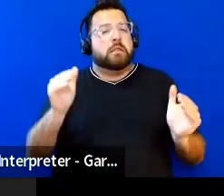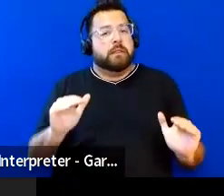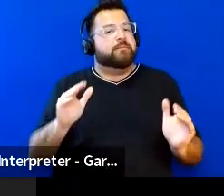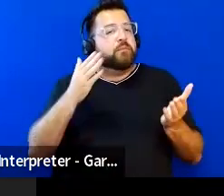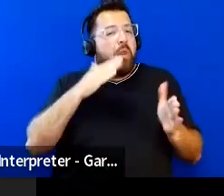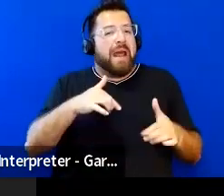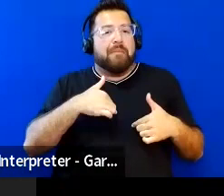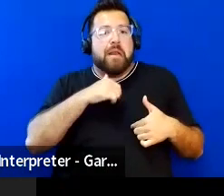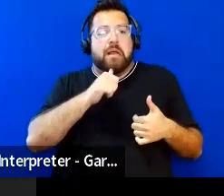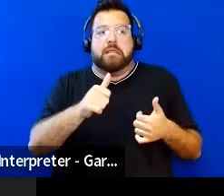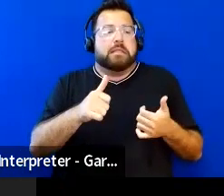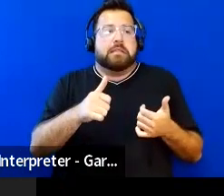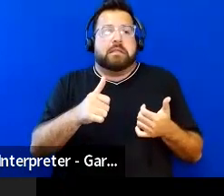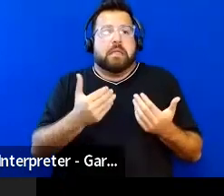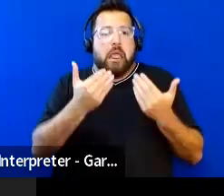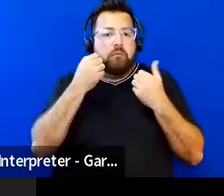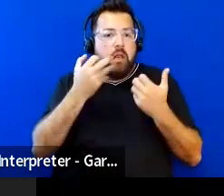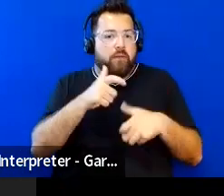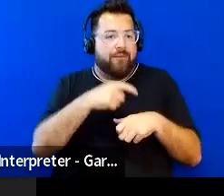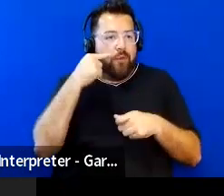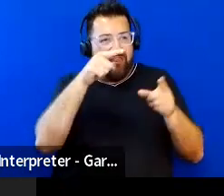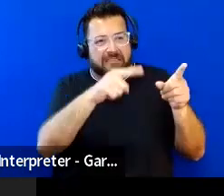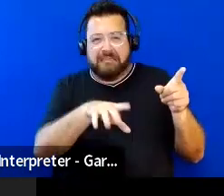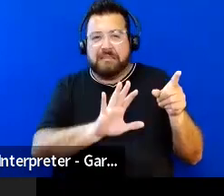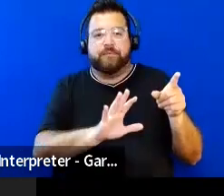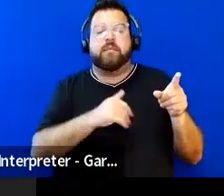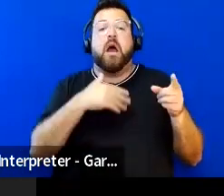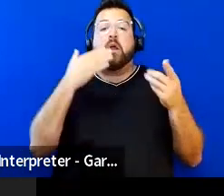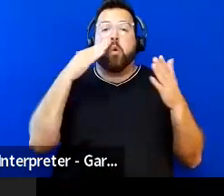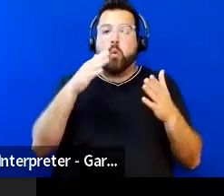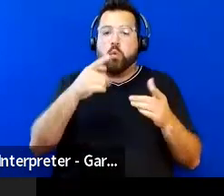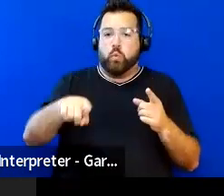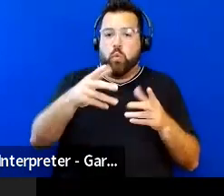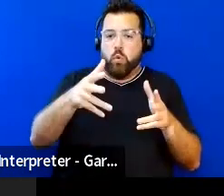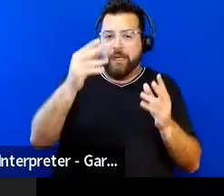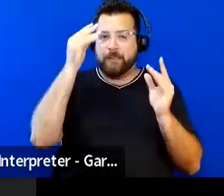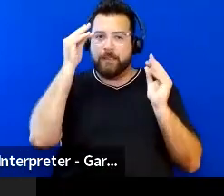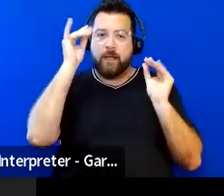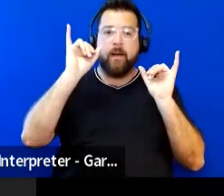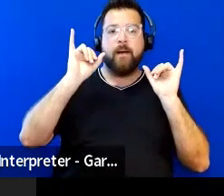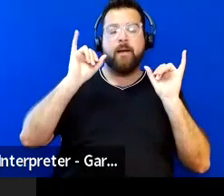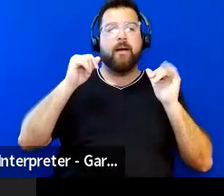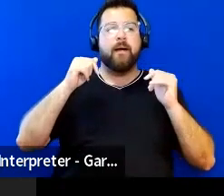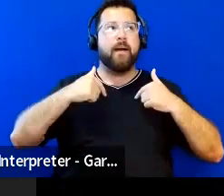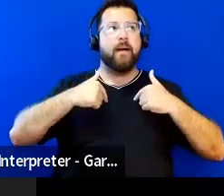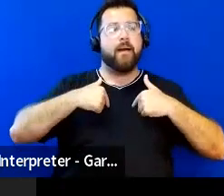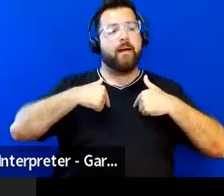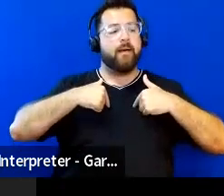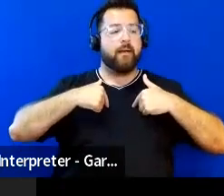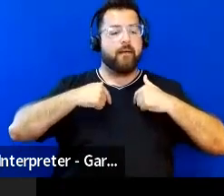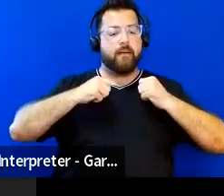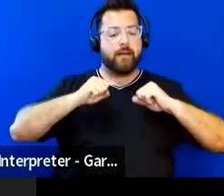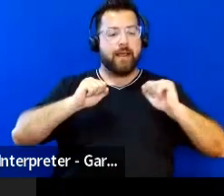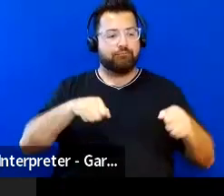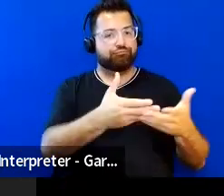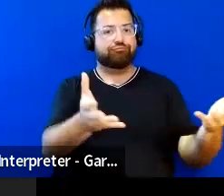much time on this. Again, I know that you're already thinking that you're going to be giving your students